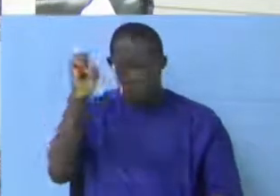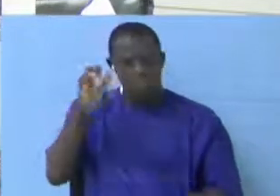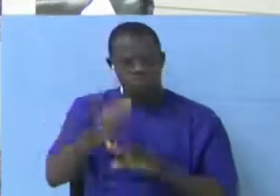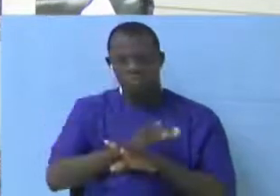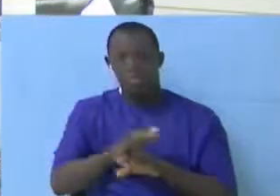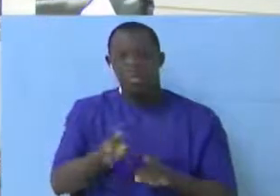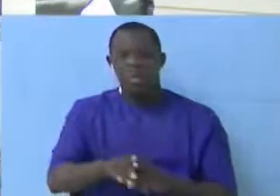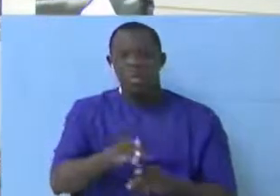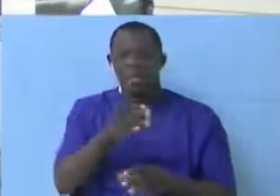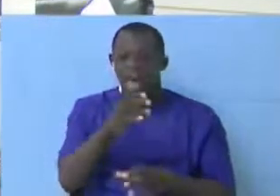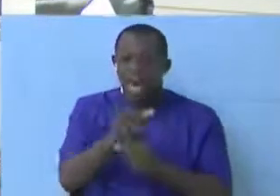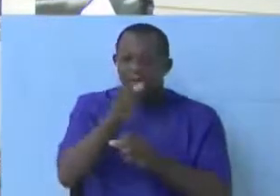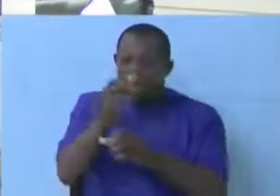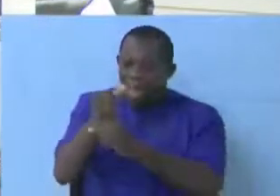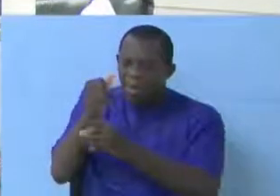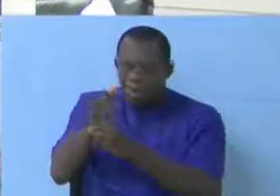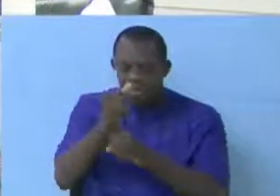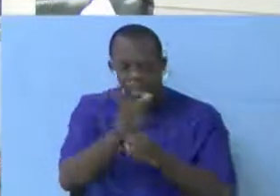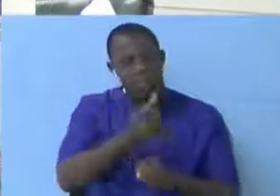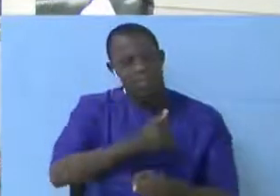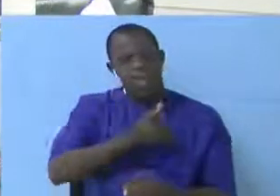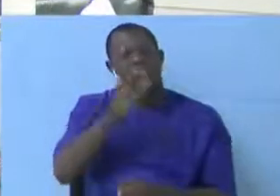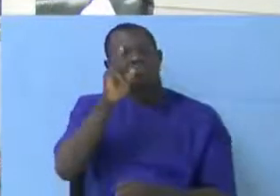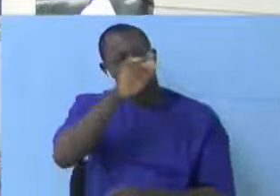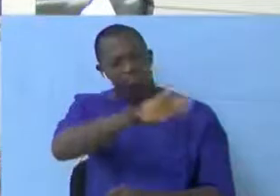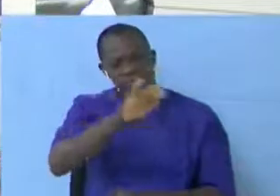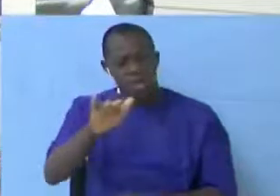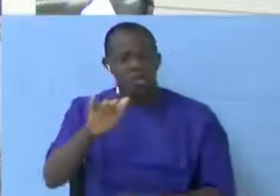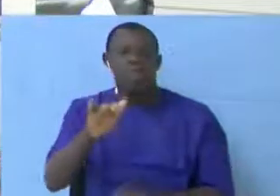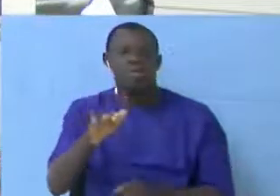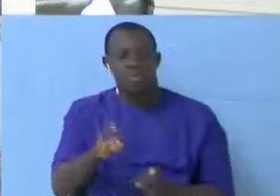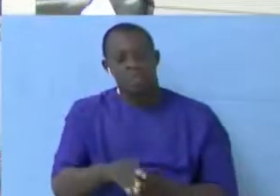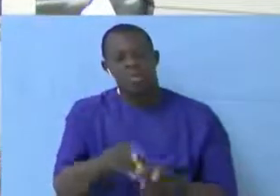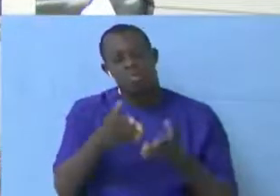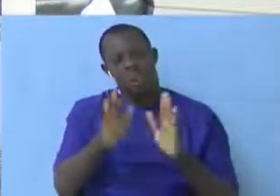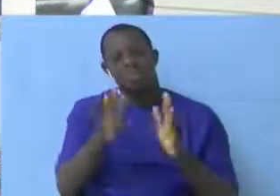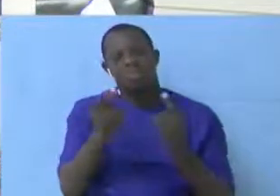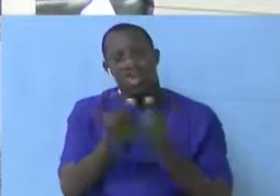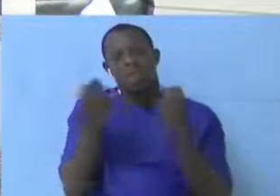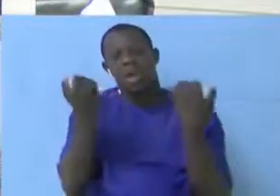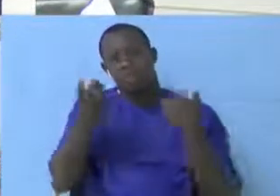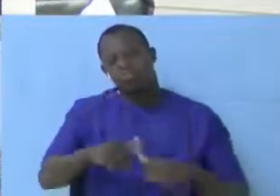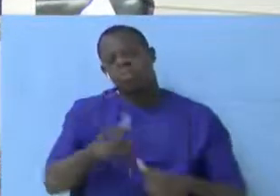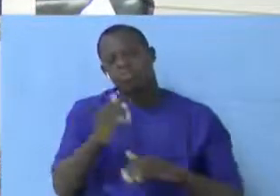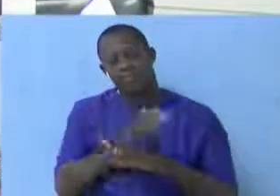very well. And she can take care of my children. And that was it.